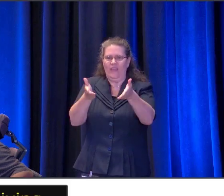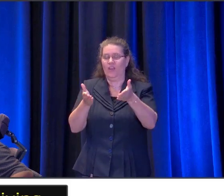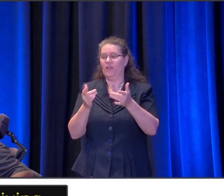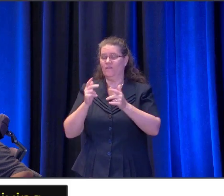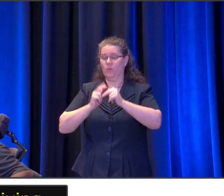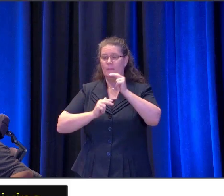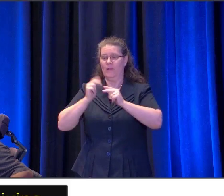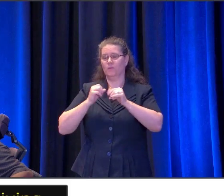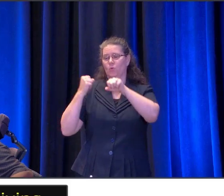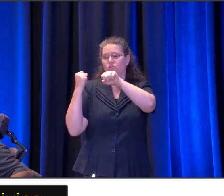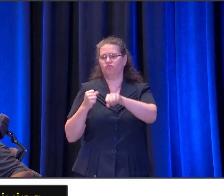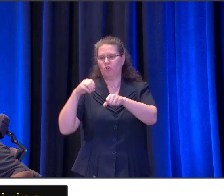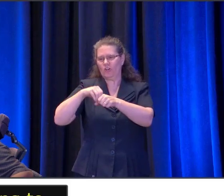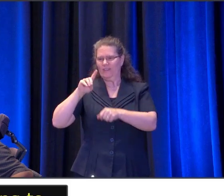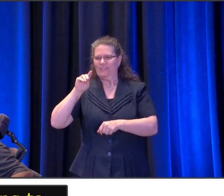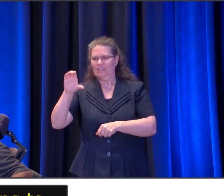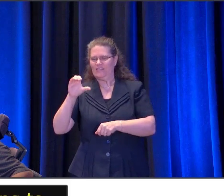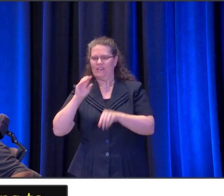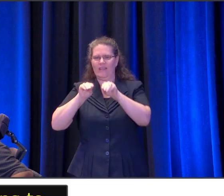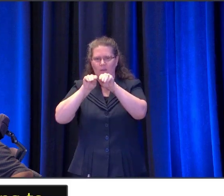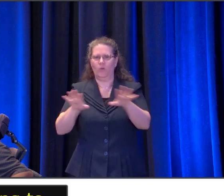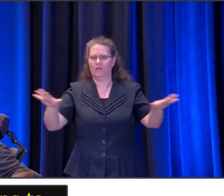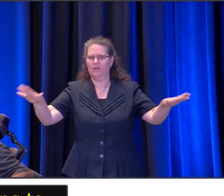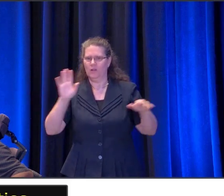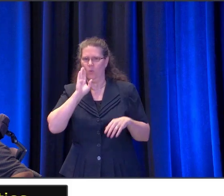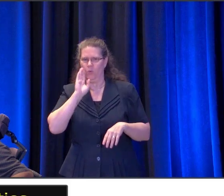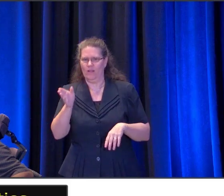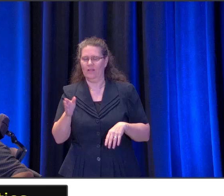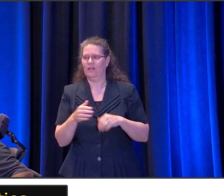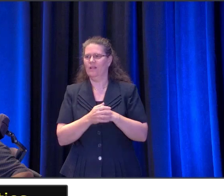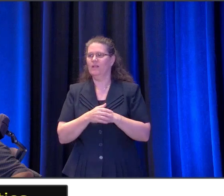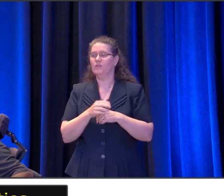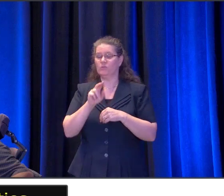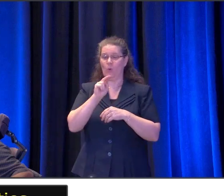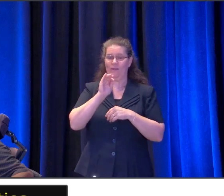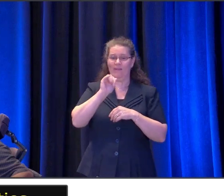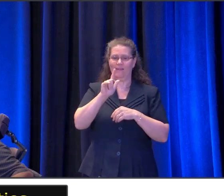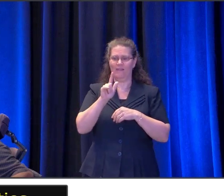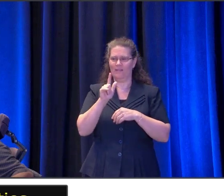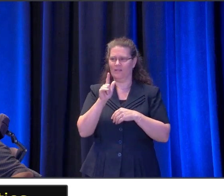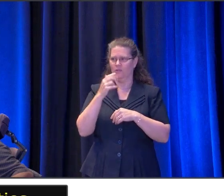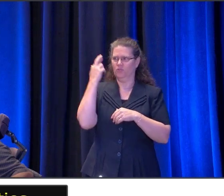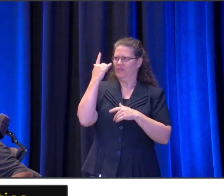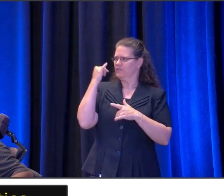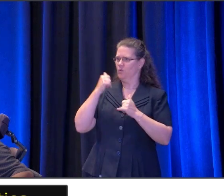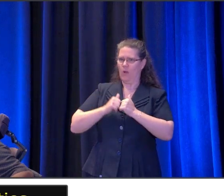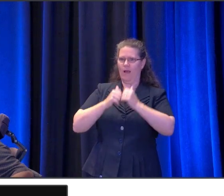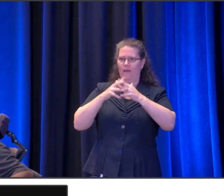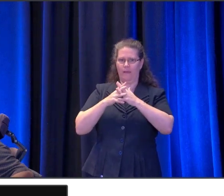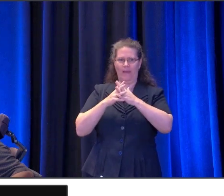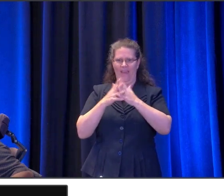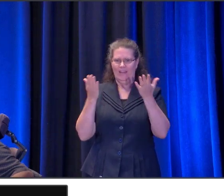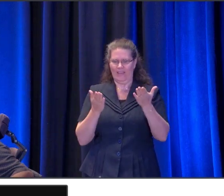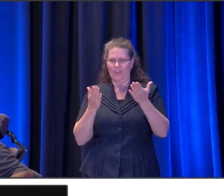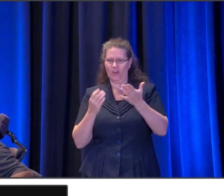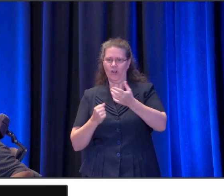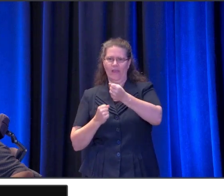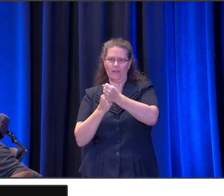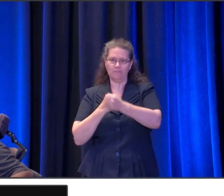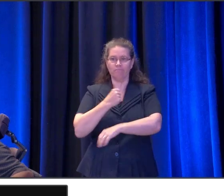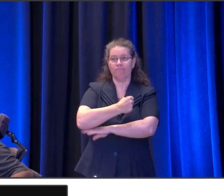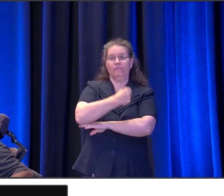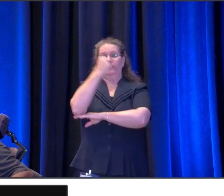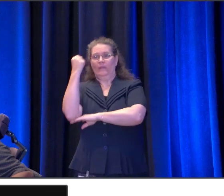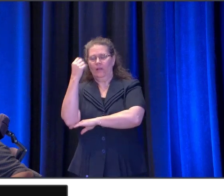in Washington, D.C. A lot of the work, a lot of the reason that Nickel exists is because of federal advocacy. And as we've